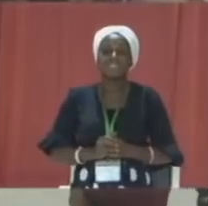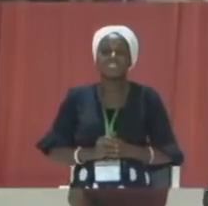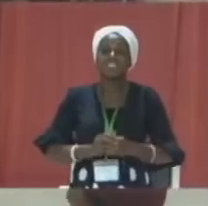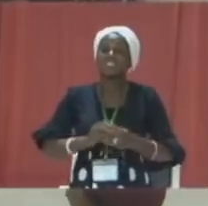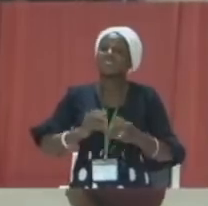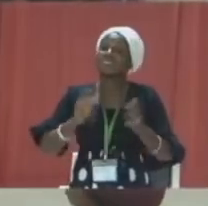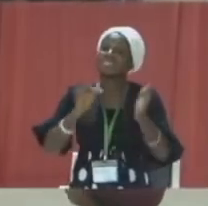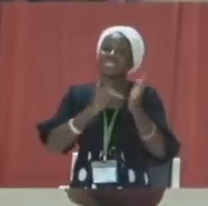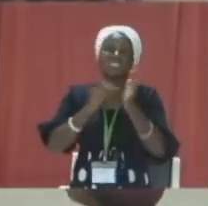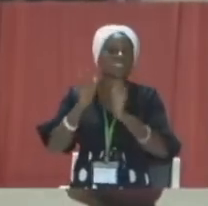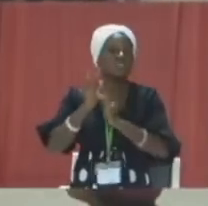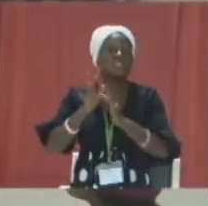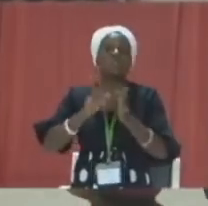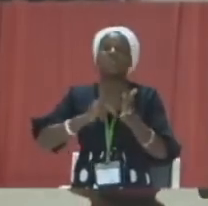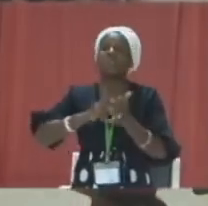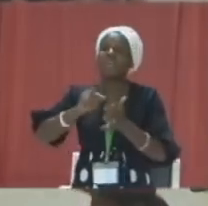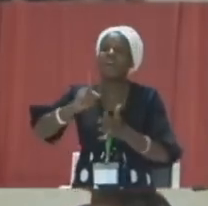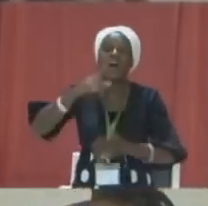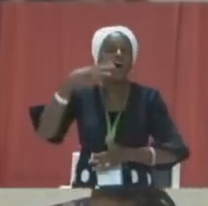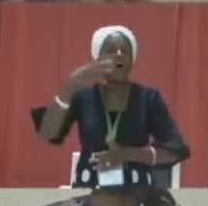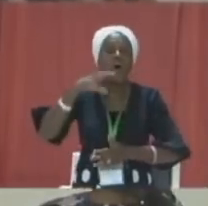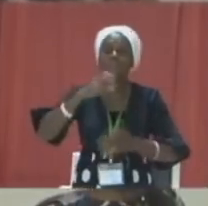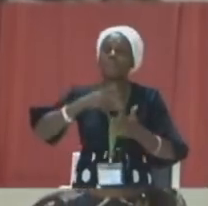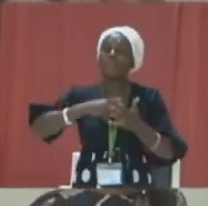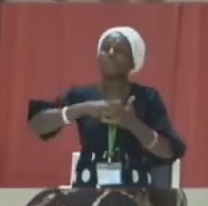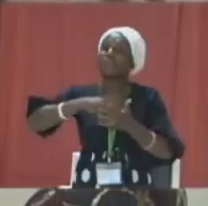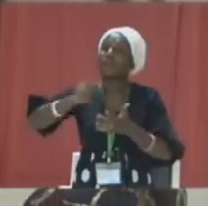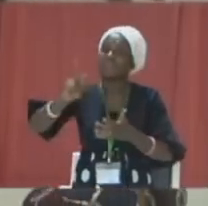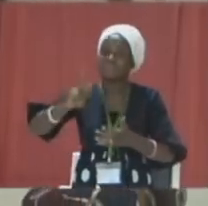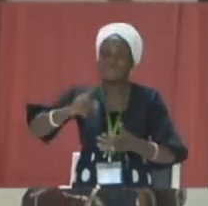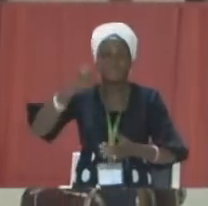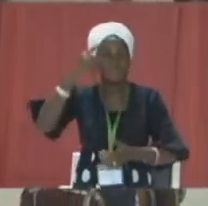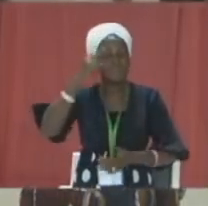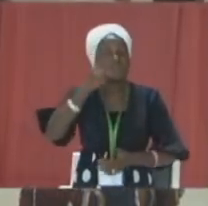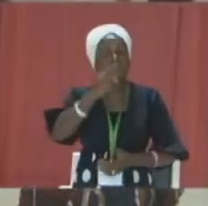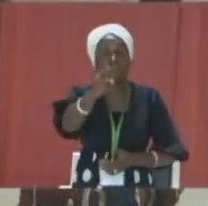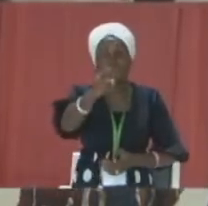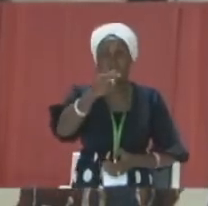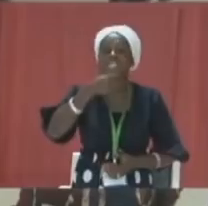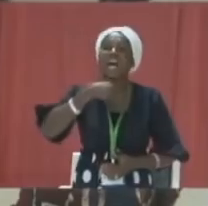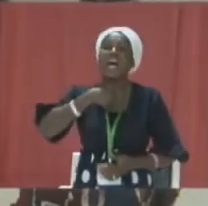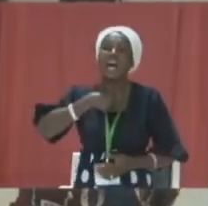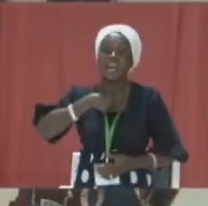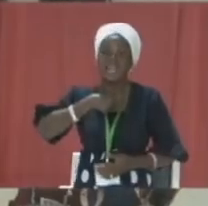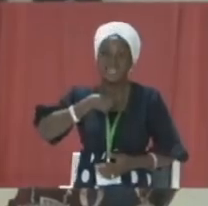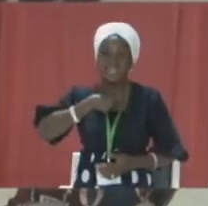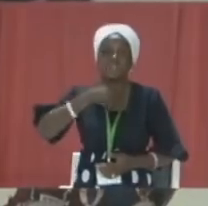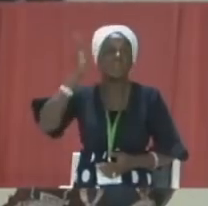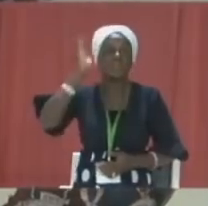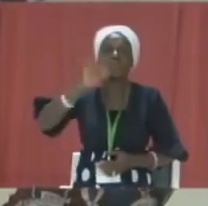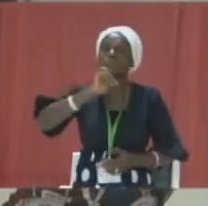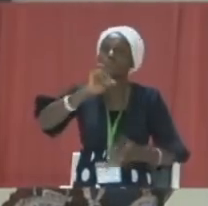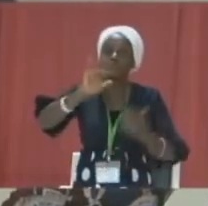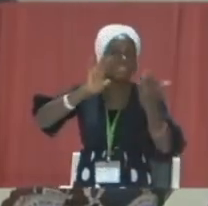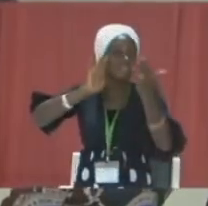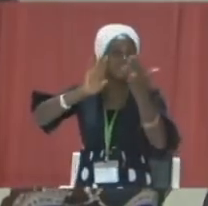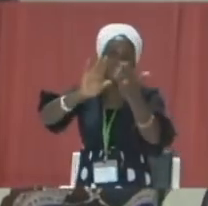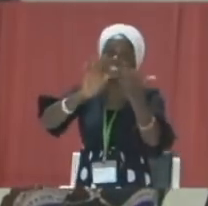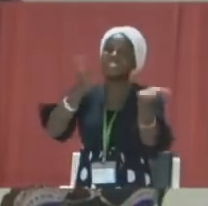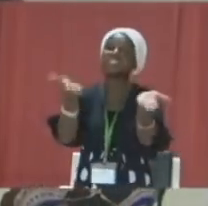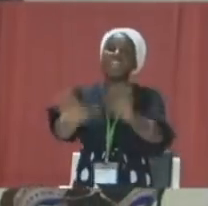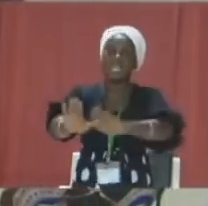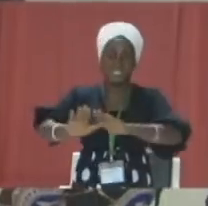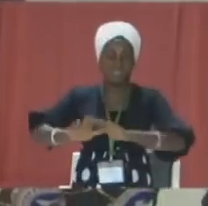that Jesus paid, that you and I may not face death.